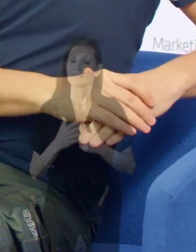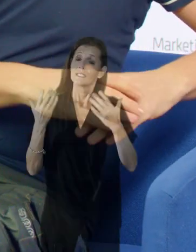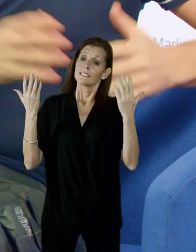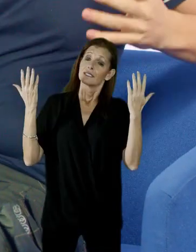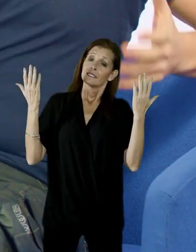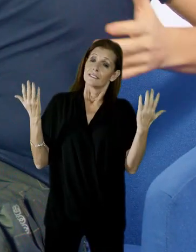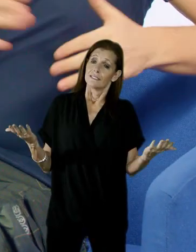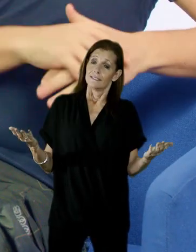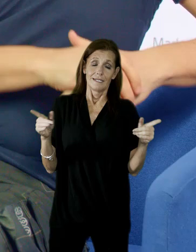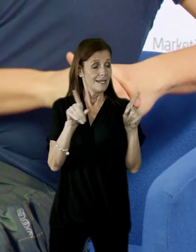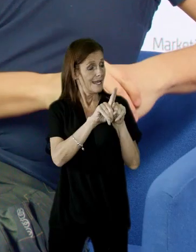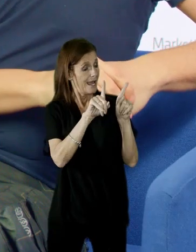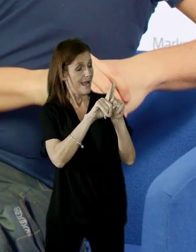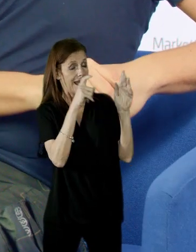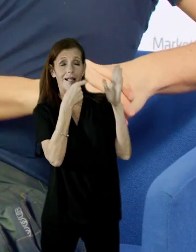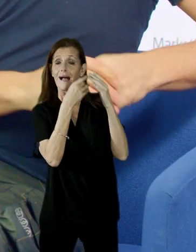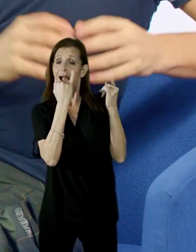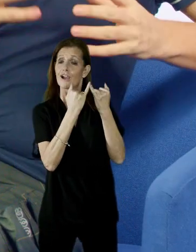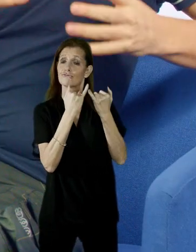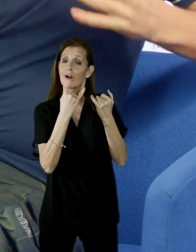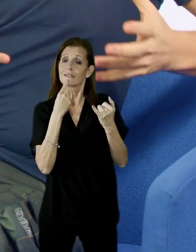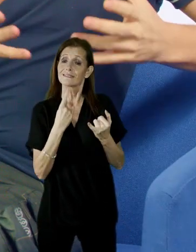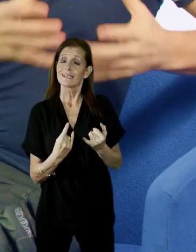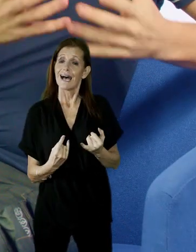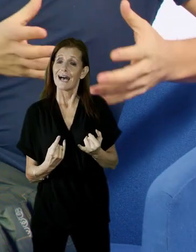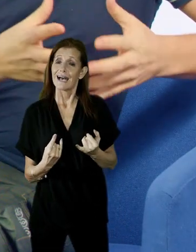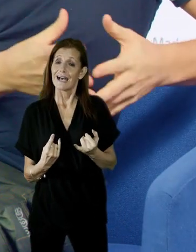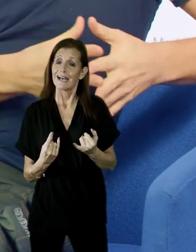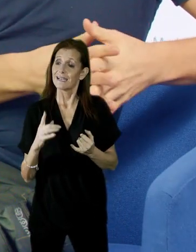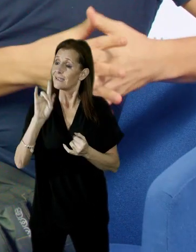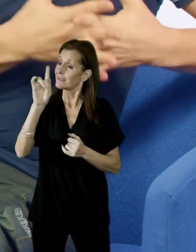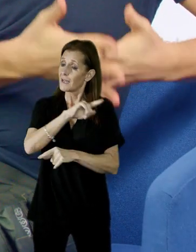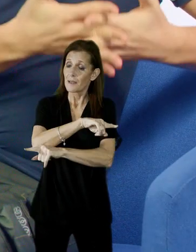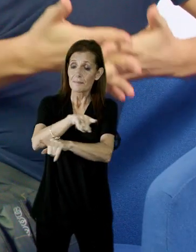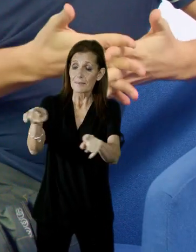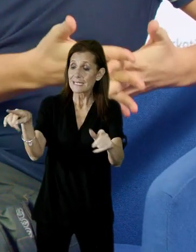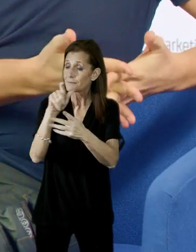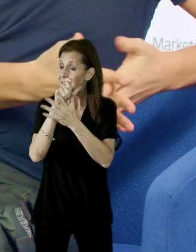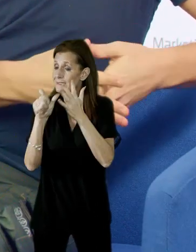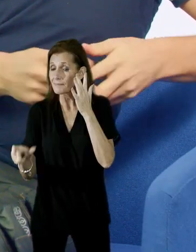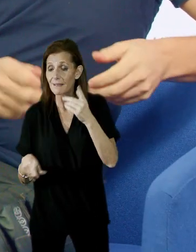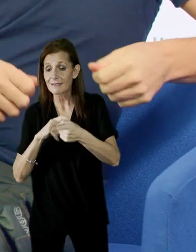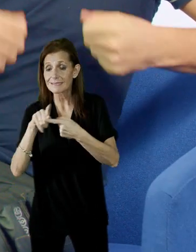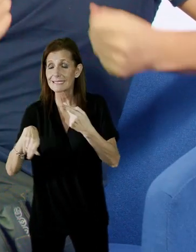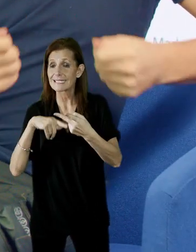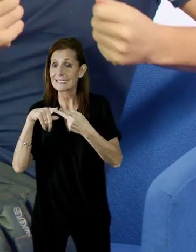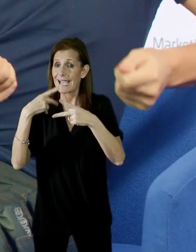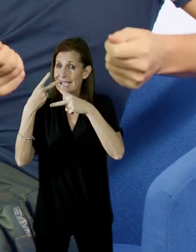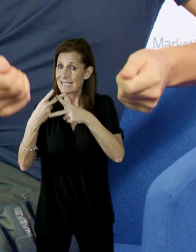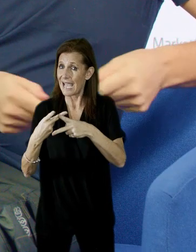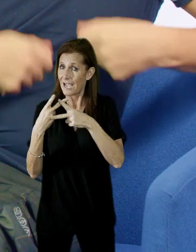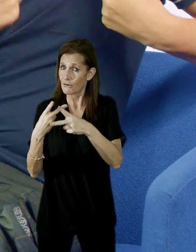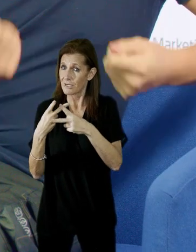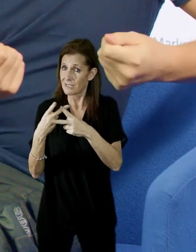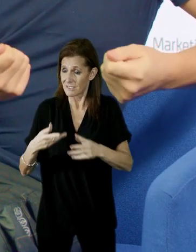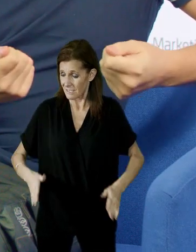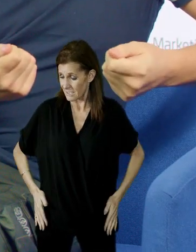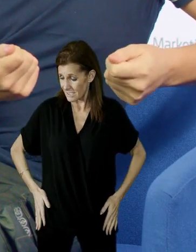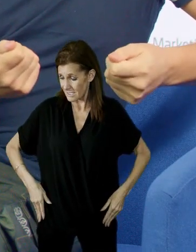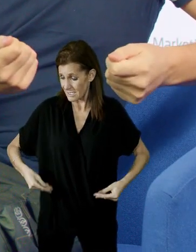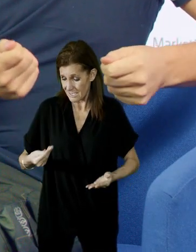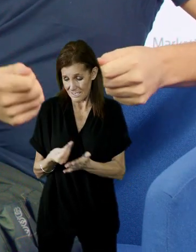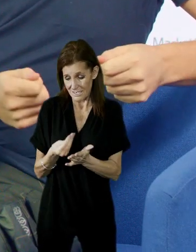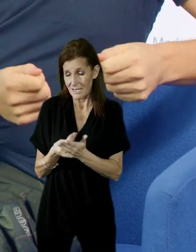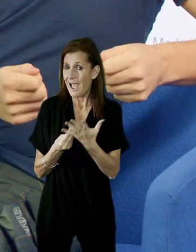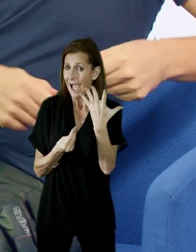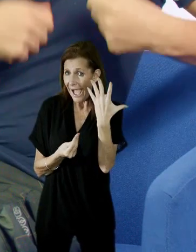So, as Ross mentioned there, people with disabilities and their carers, they have a lot of value when they go